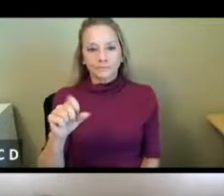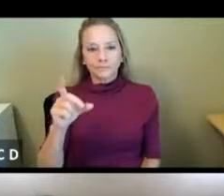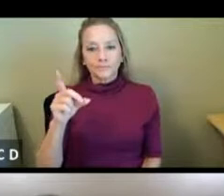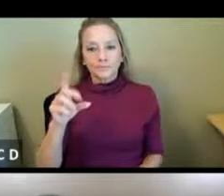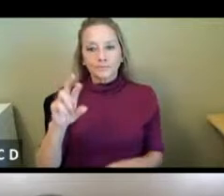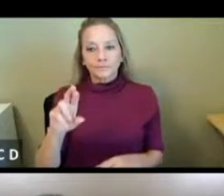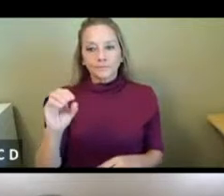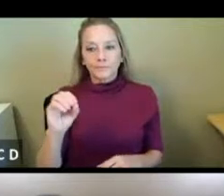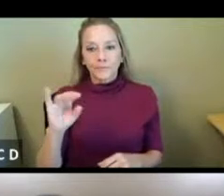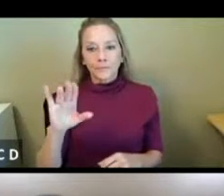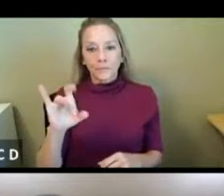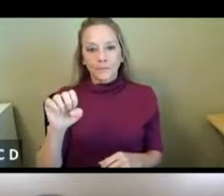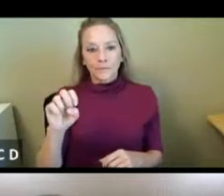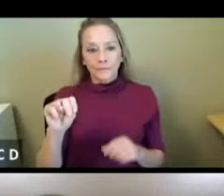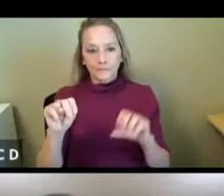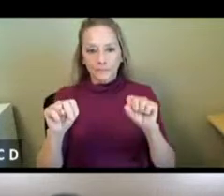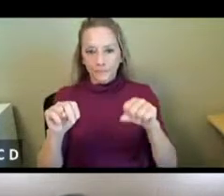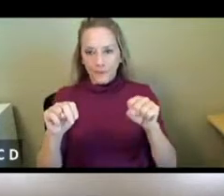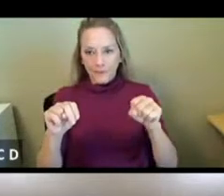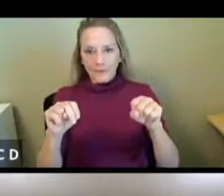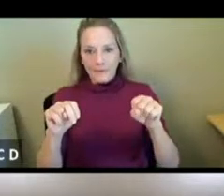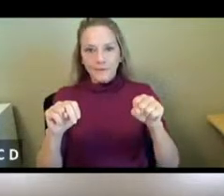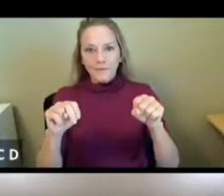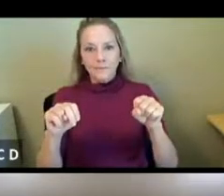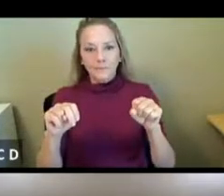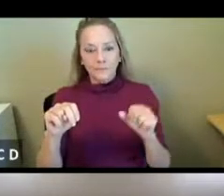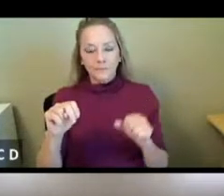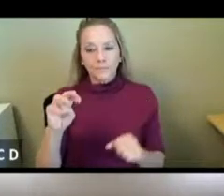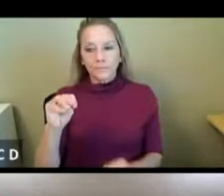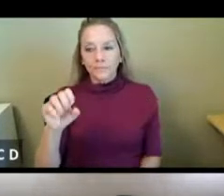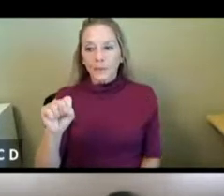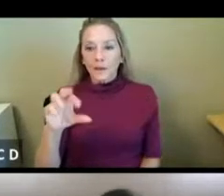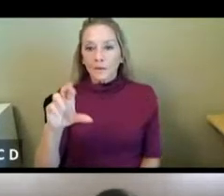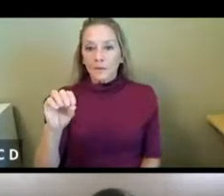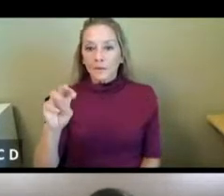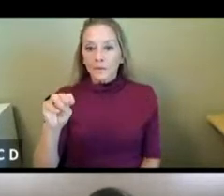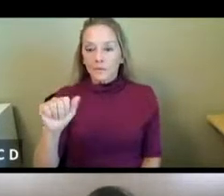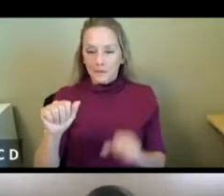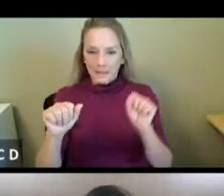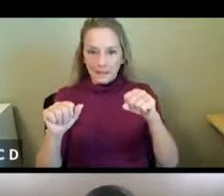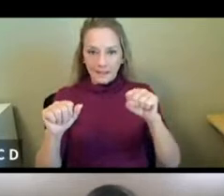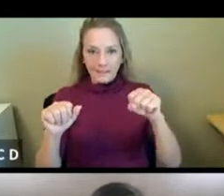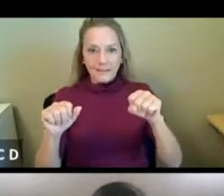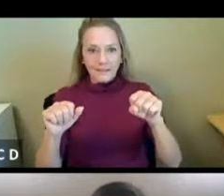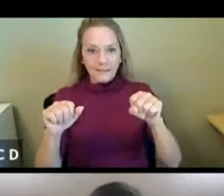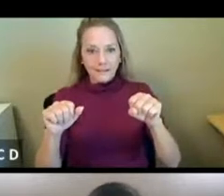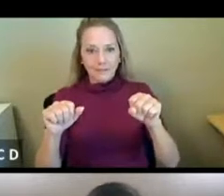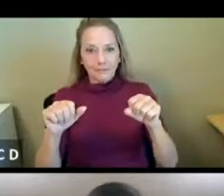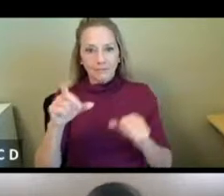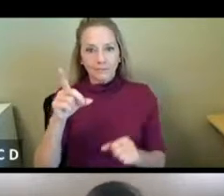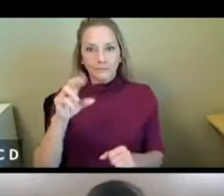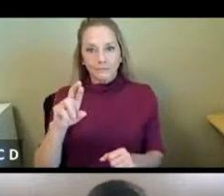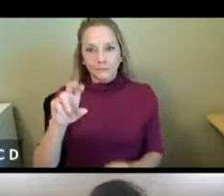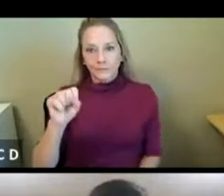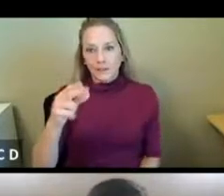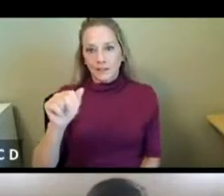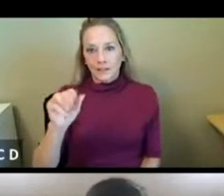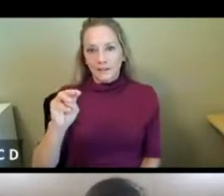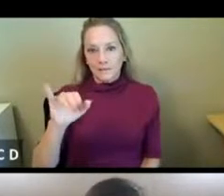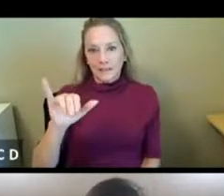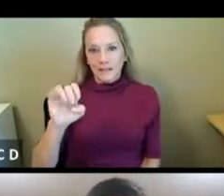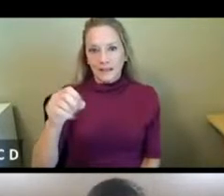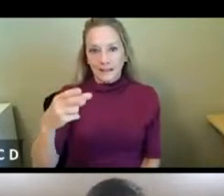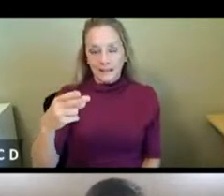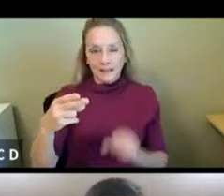Dr. O'Brien, Yes. Ms. Roma, Yes. Dr. Shamia,